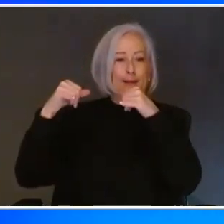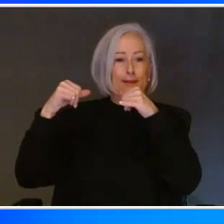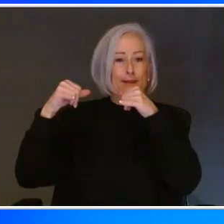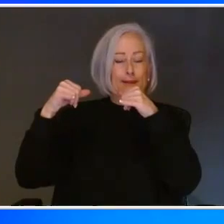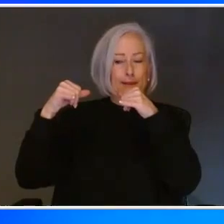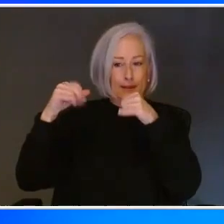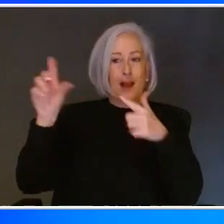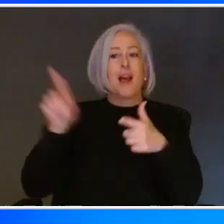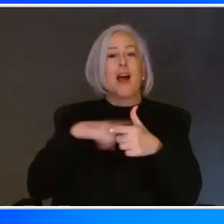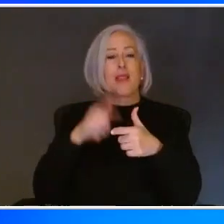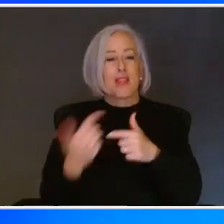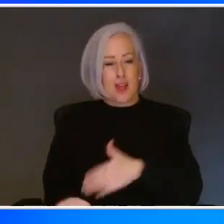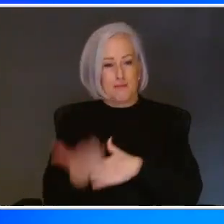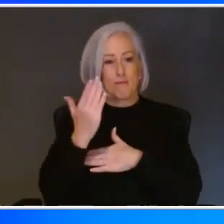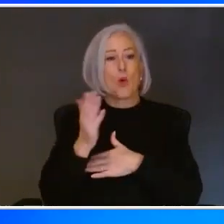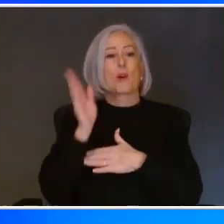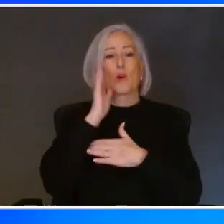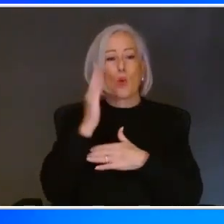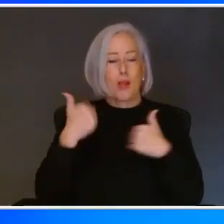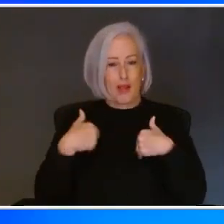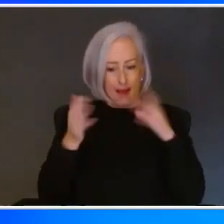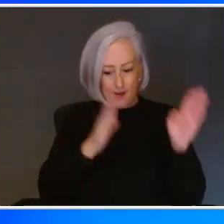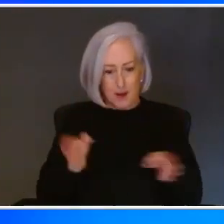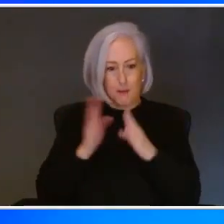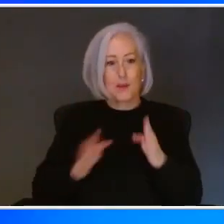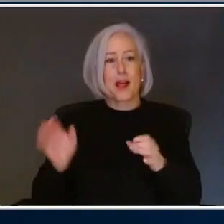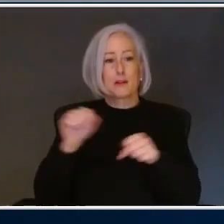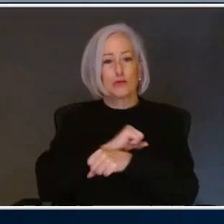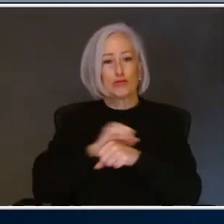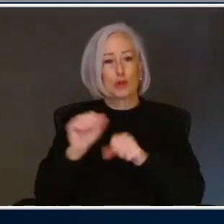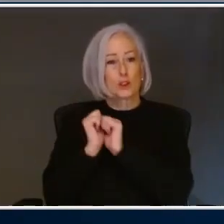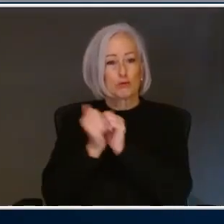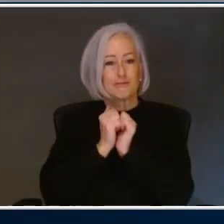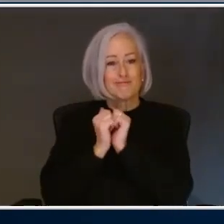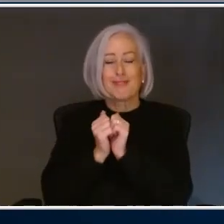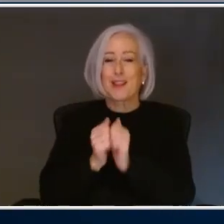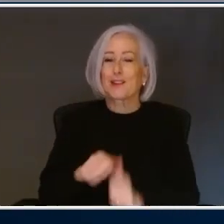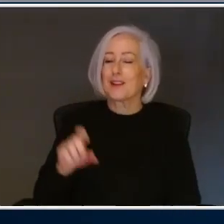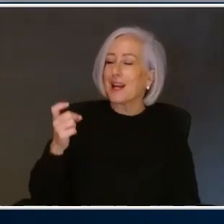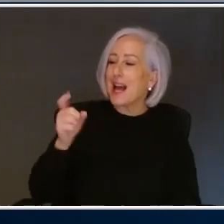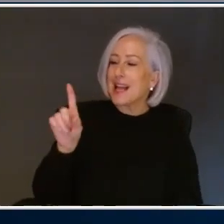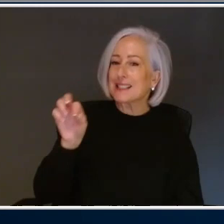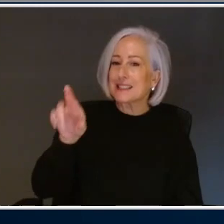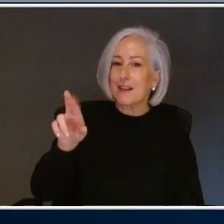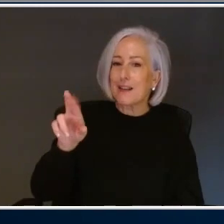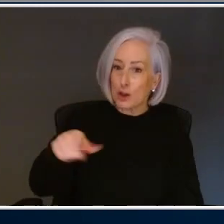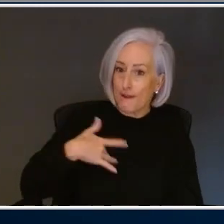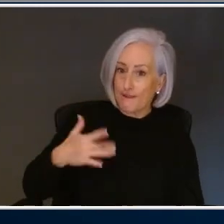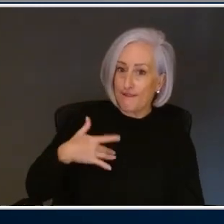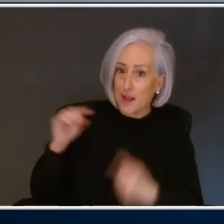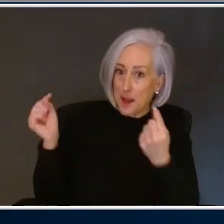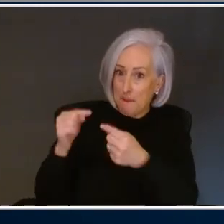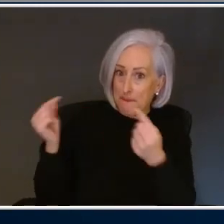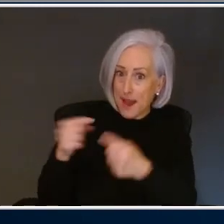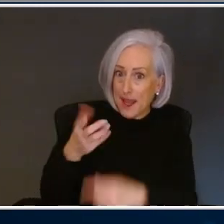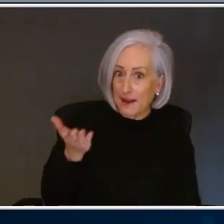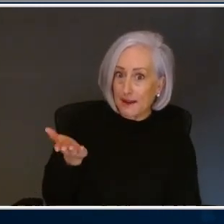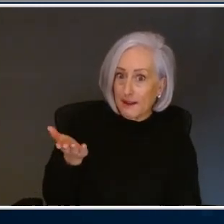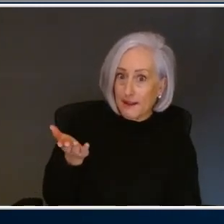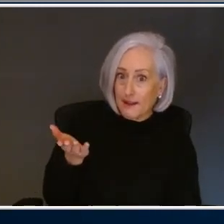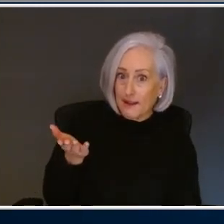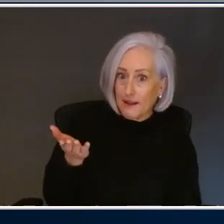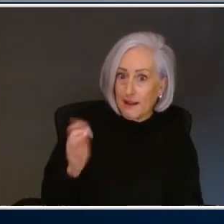multidisciplinary team all working at the same time. Xavier, did you feel pain? Do you remember how you felt?